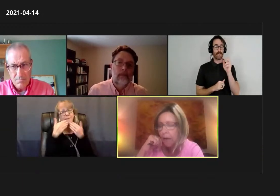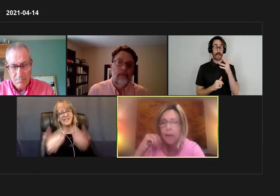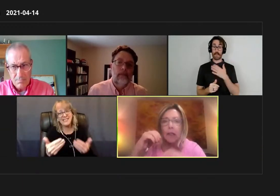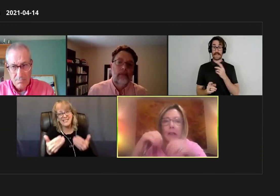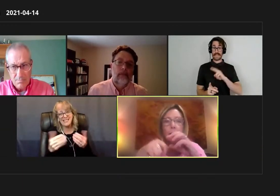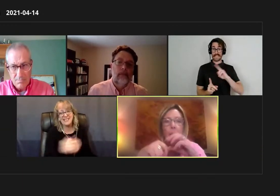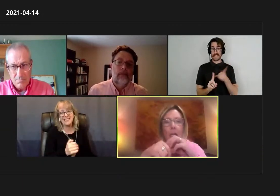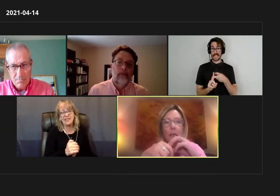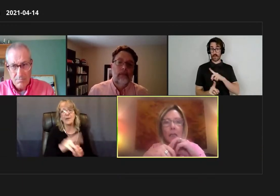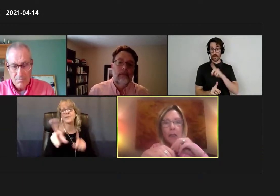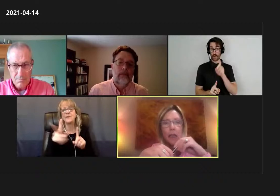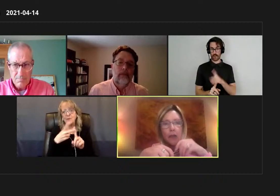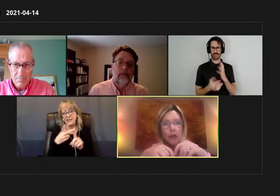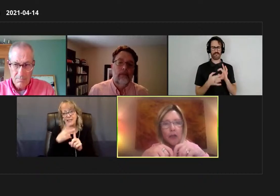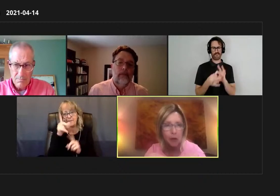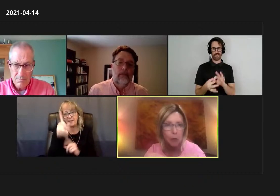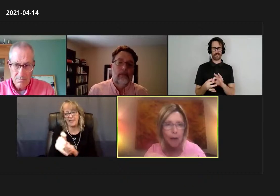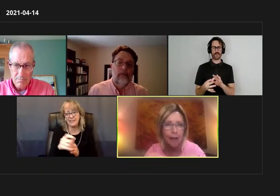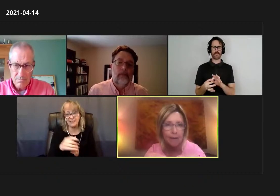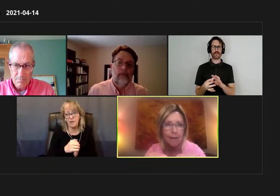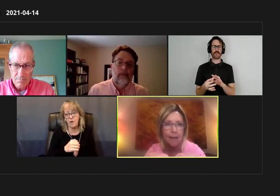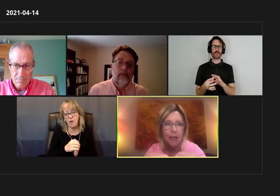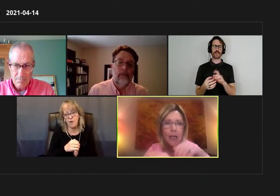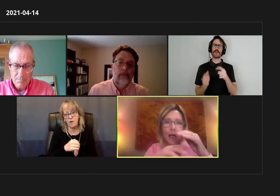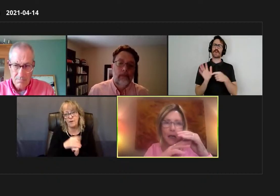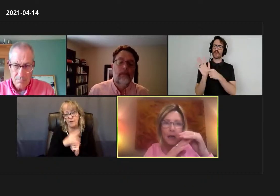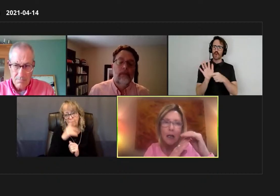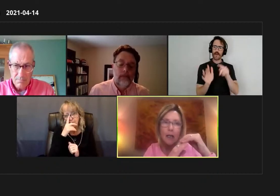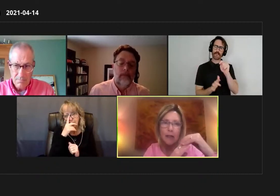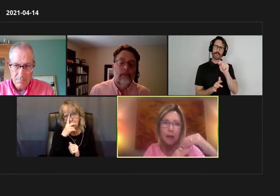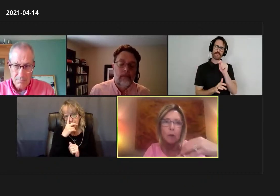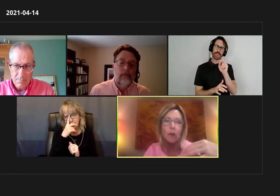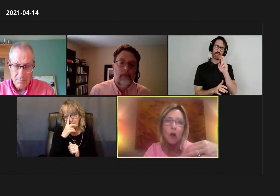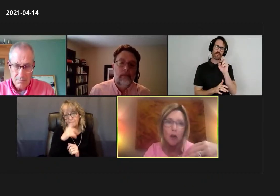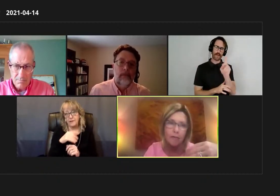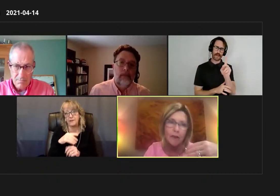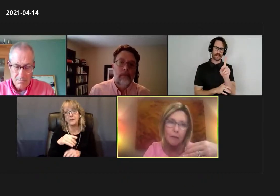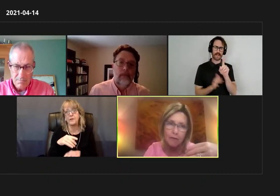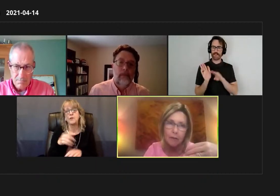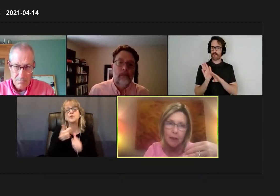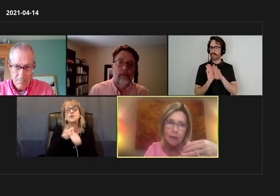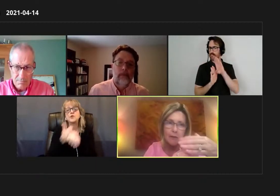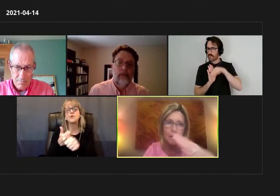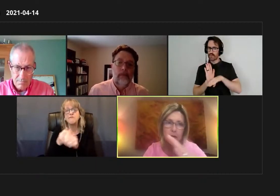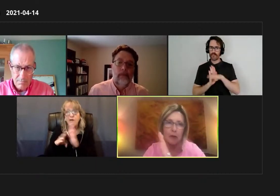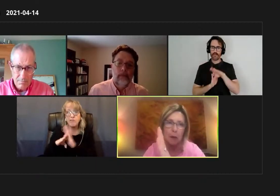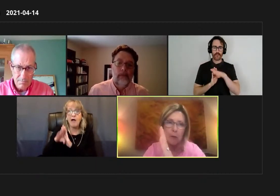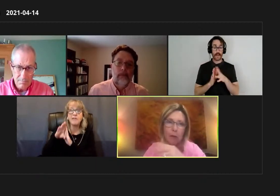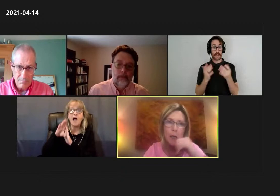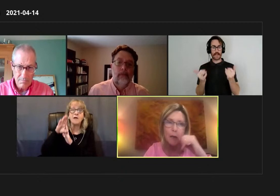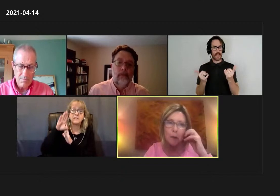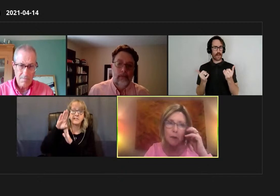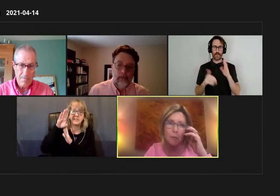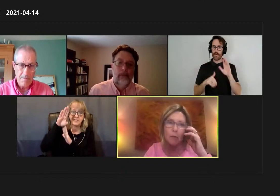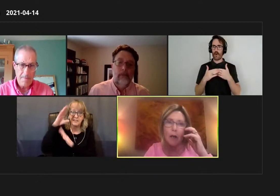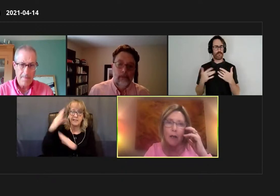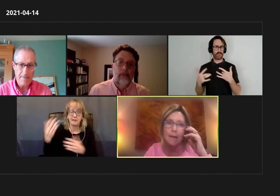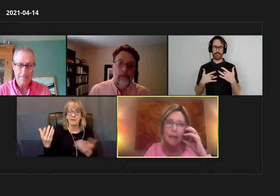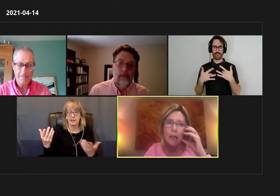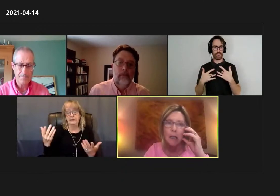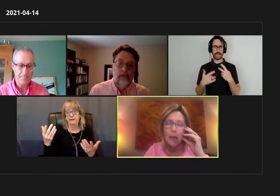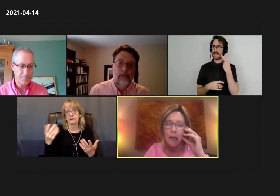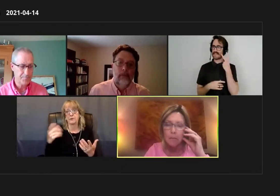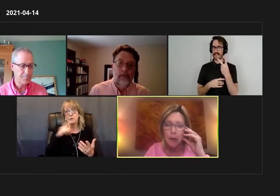with indication of trends. I think we're all very, very concerned about the rapid